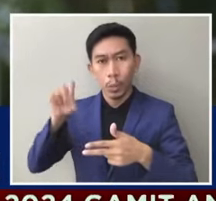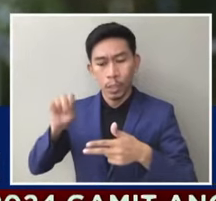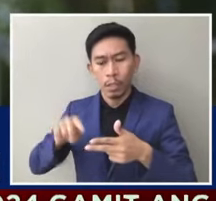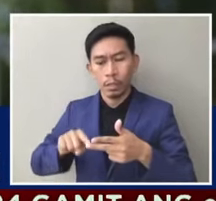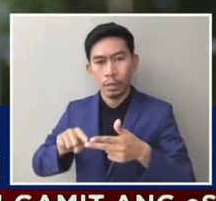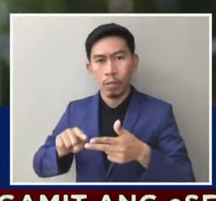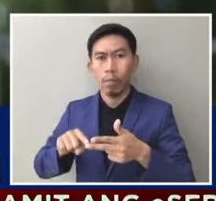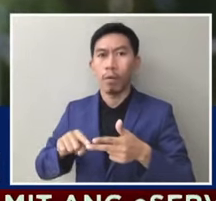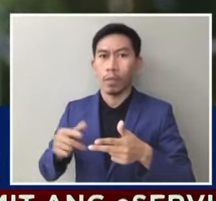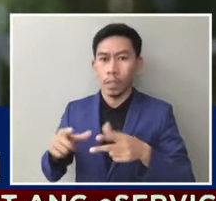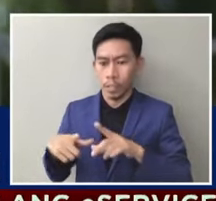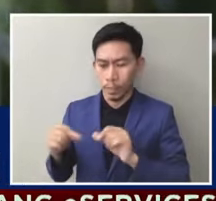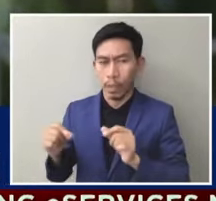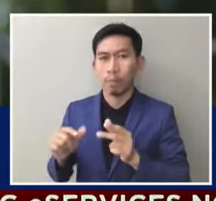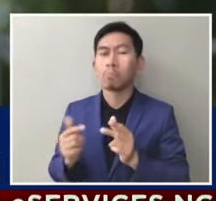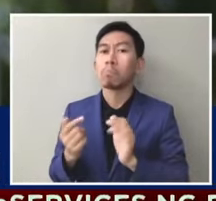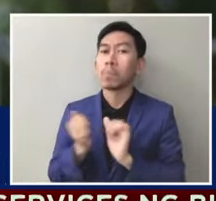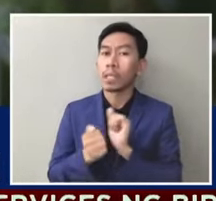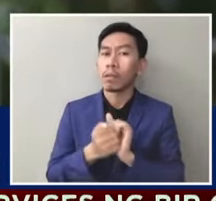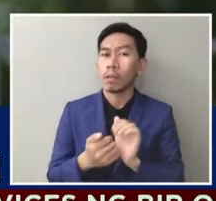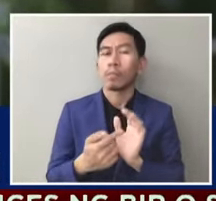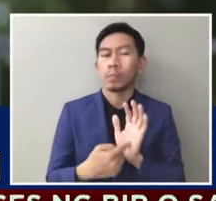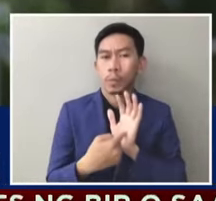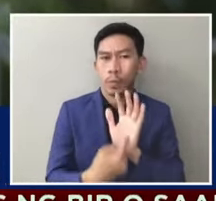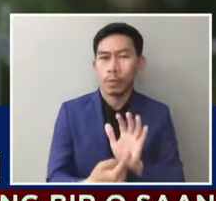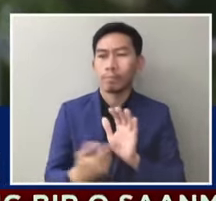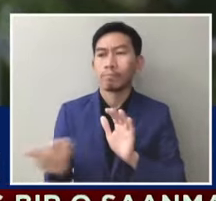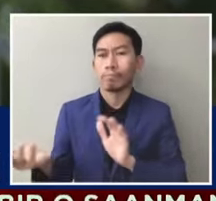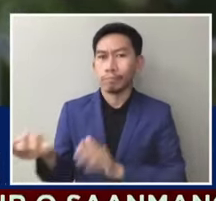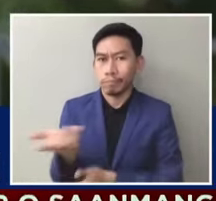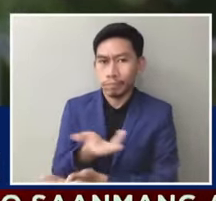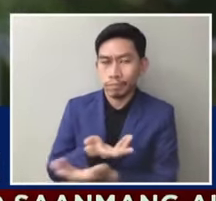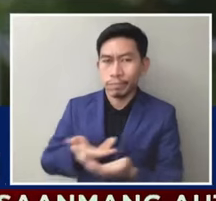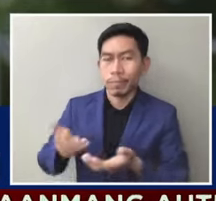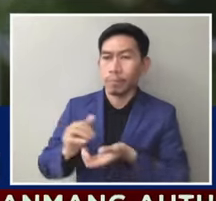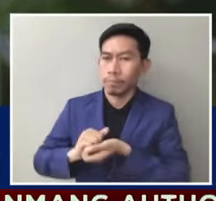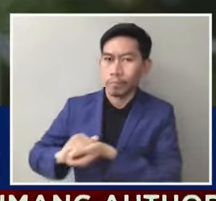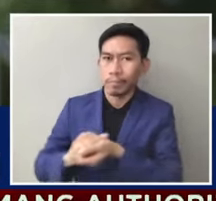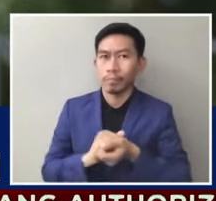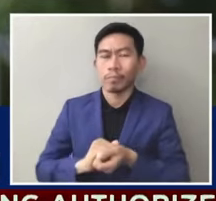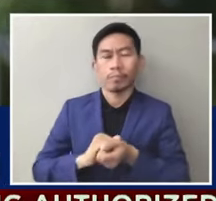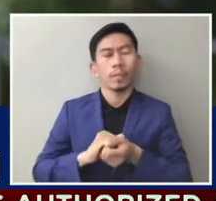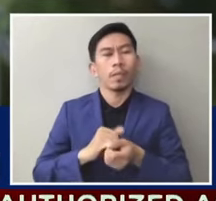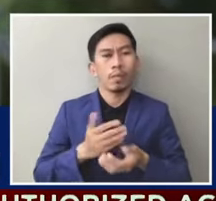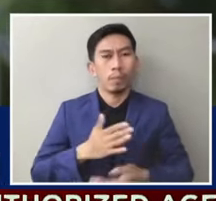symbol of our shared commitment to promote a free and open